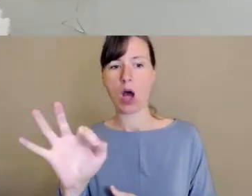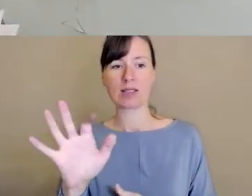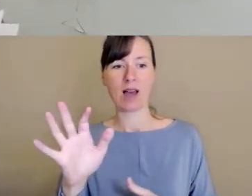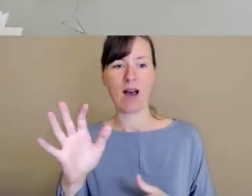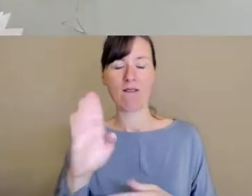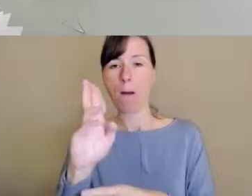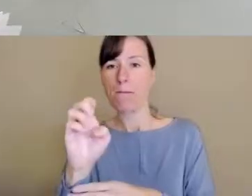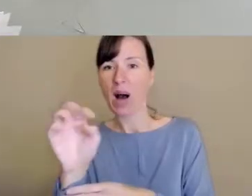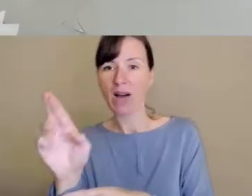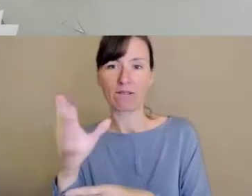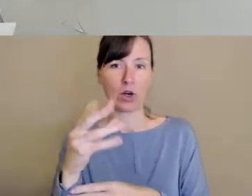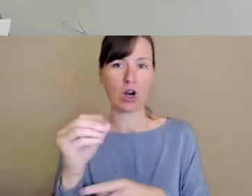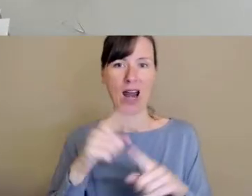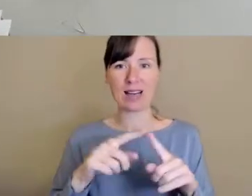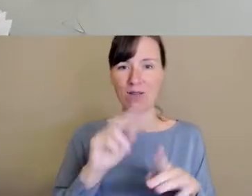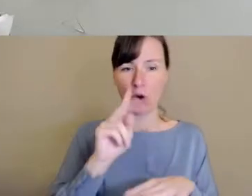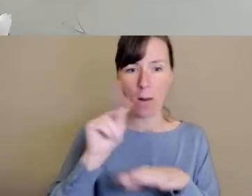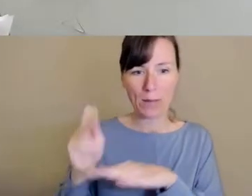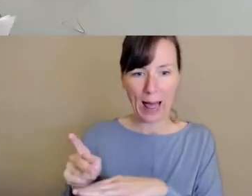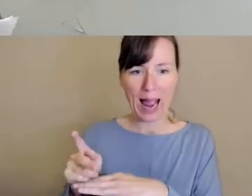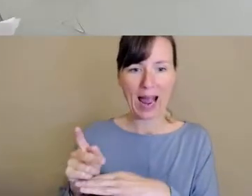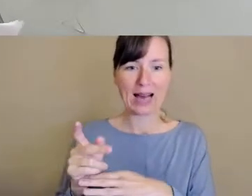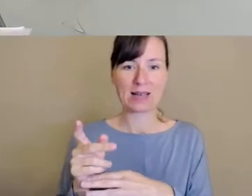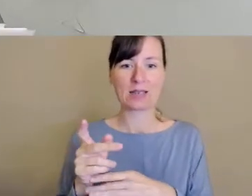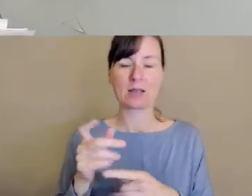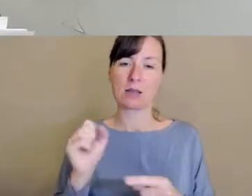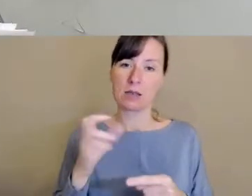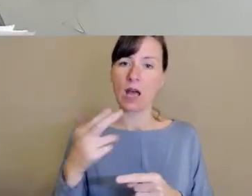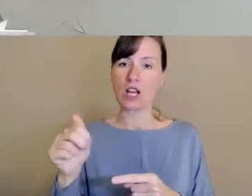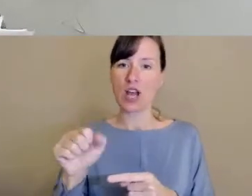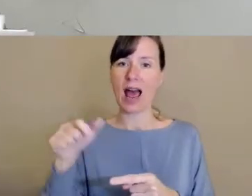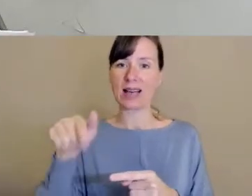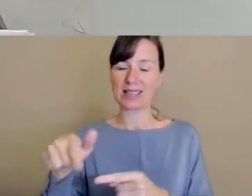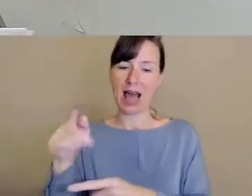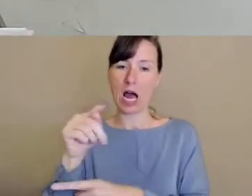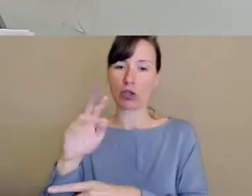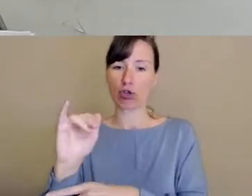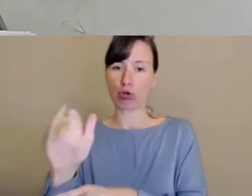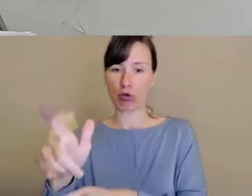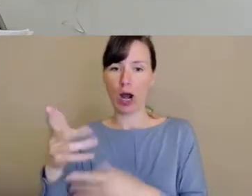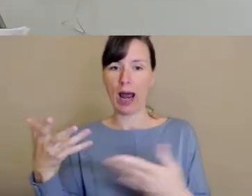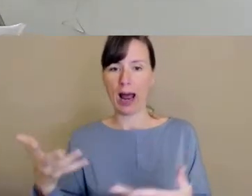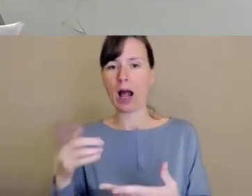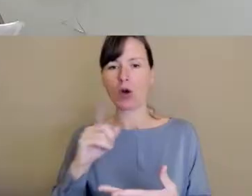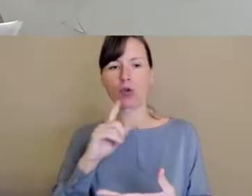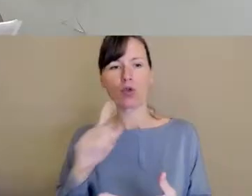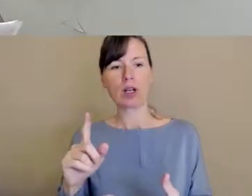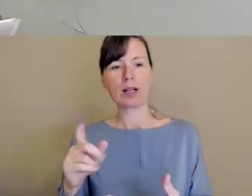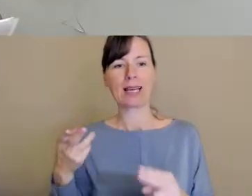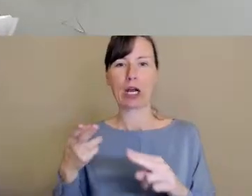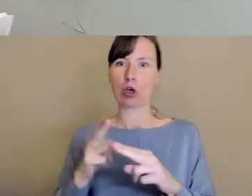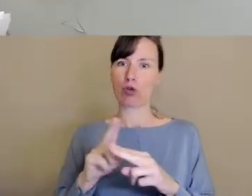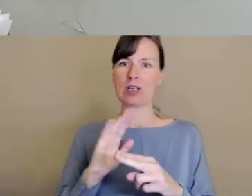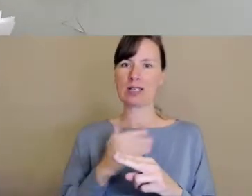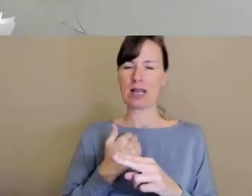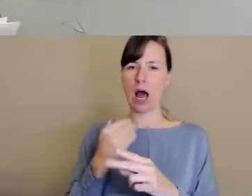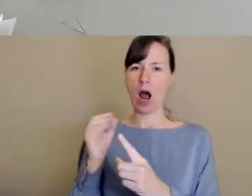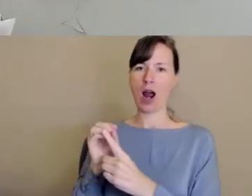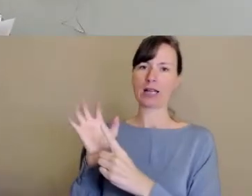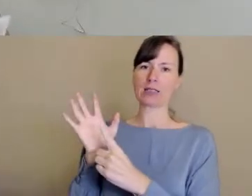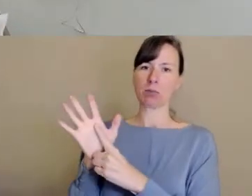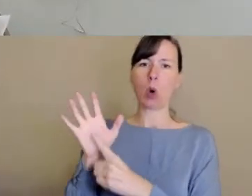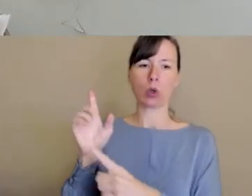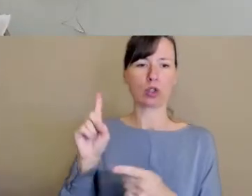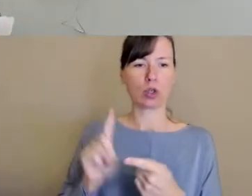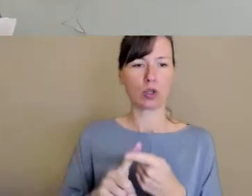remain a natural space, an environmentally functional space. And as Dan referenced,